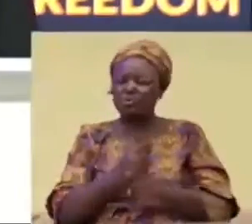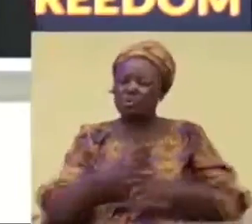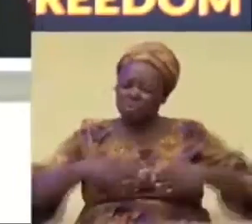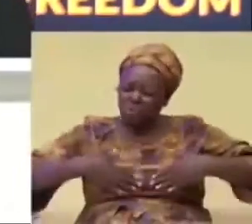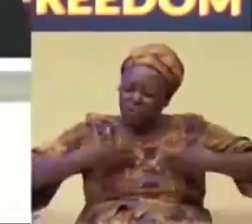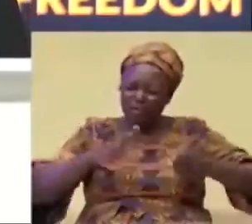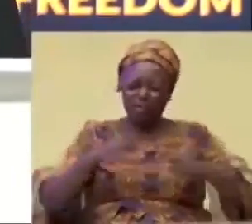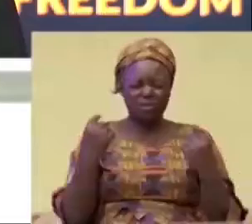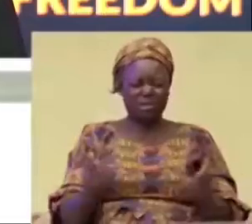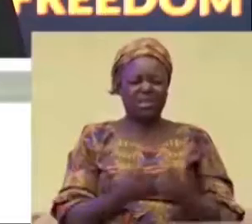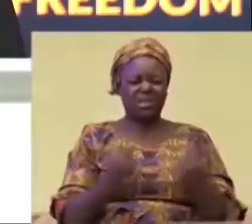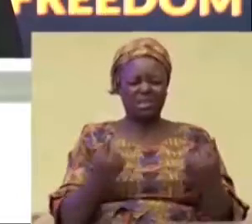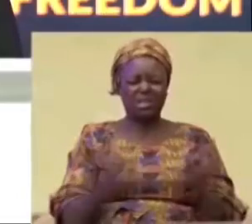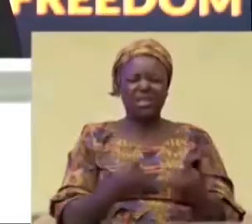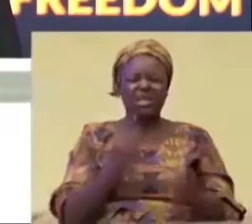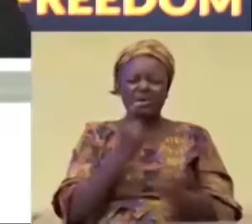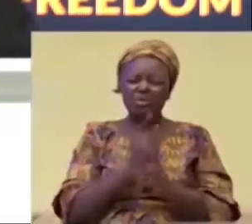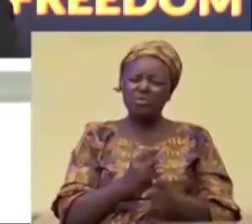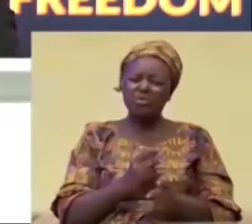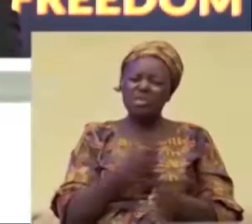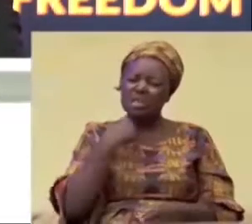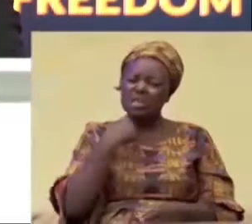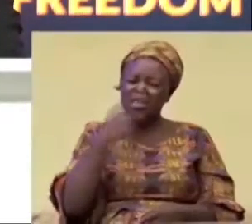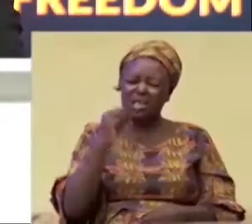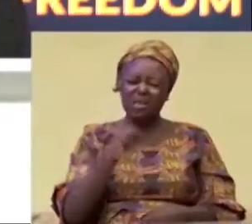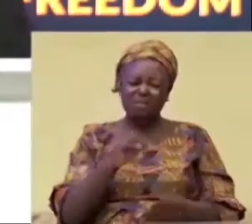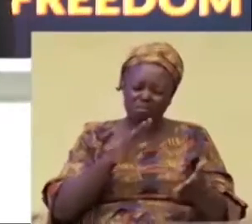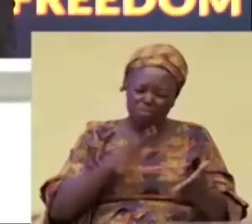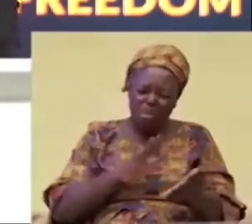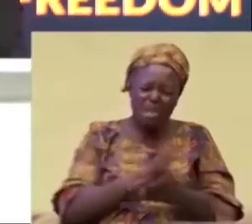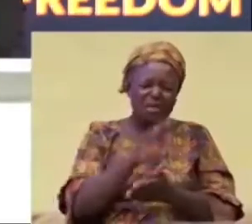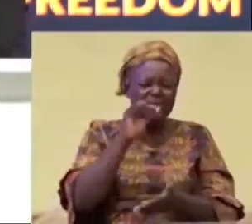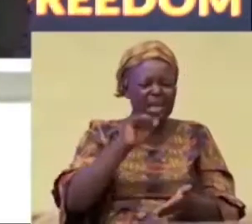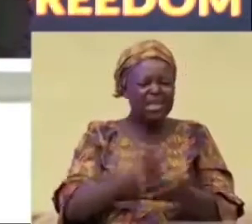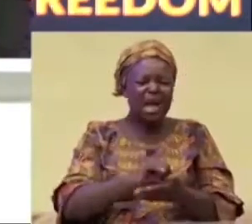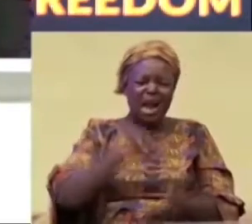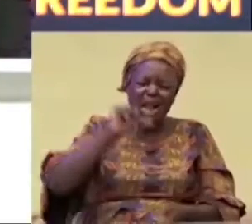life. Tell him, believe